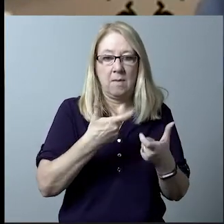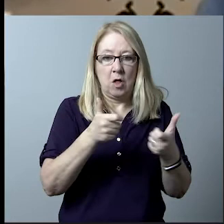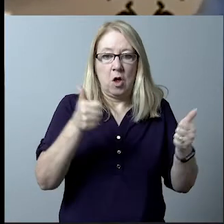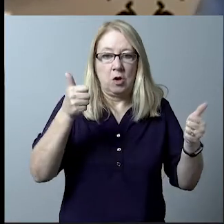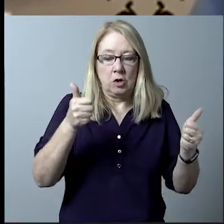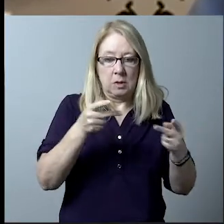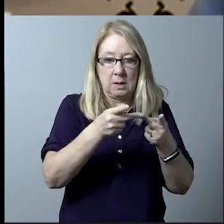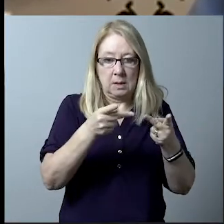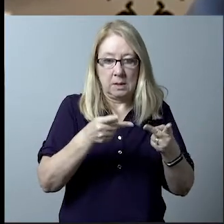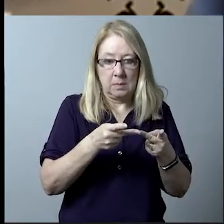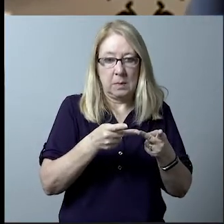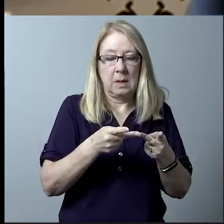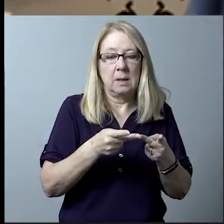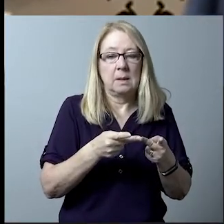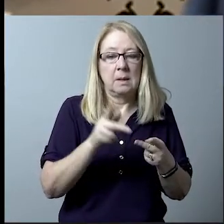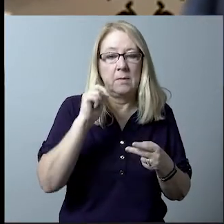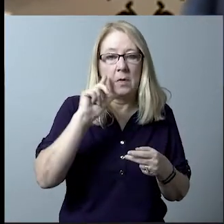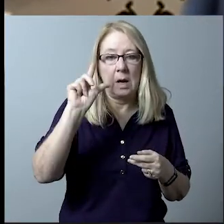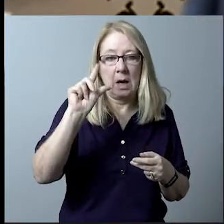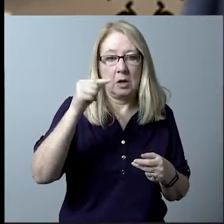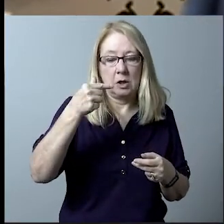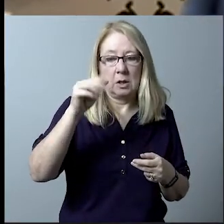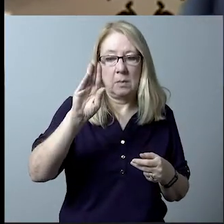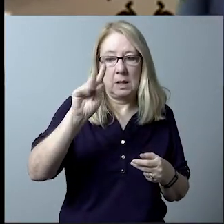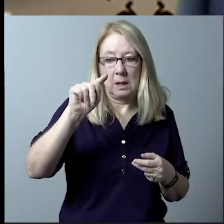Mosaic, and the